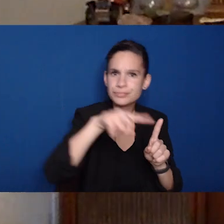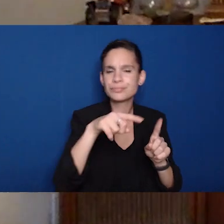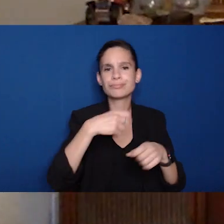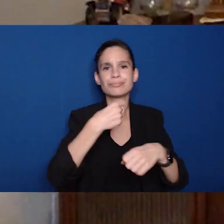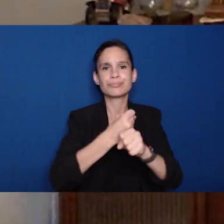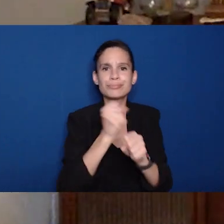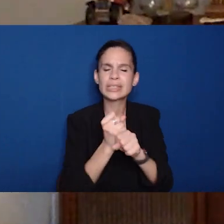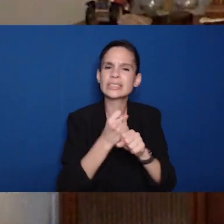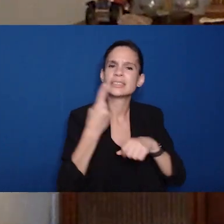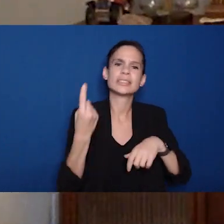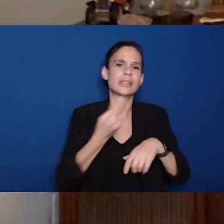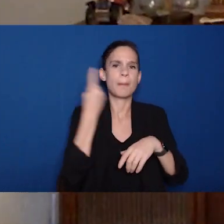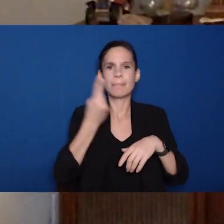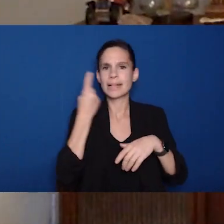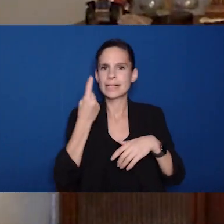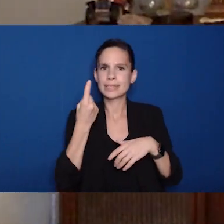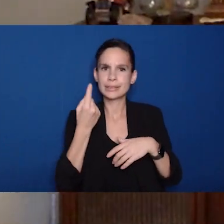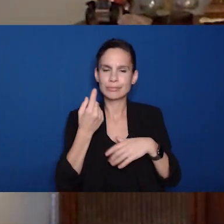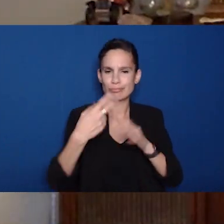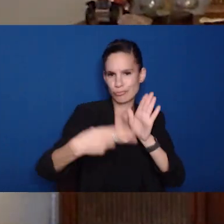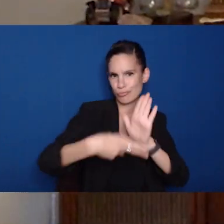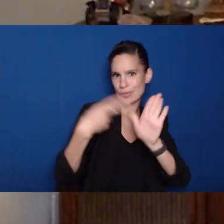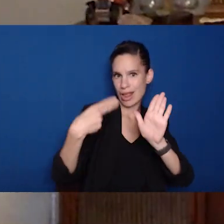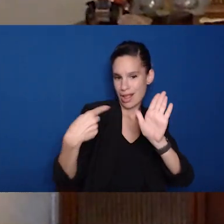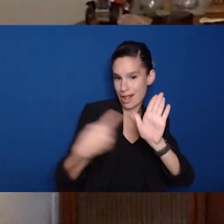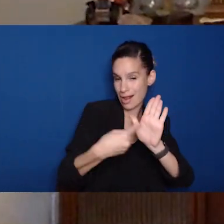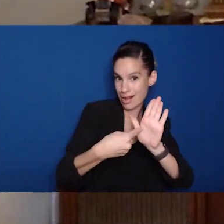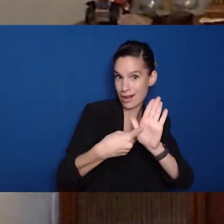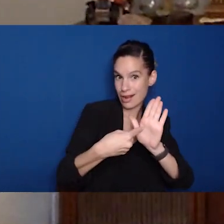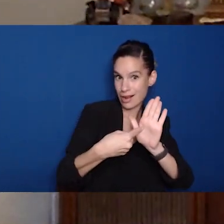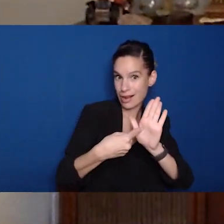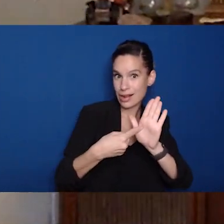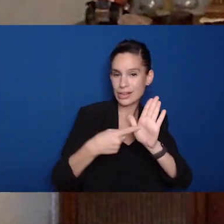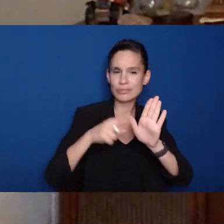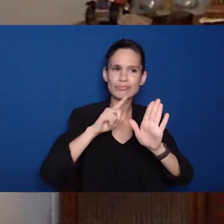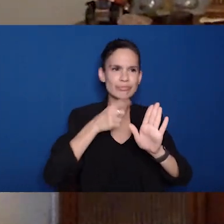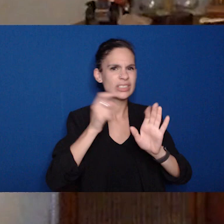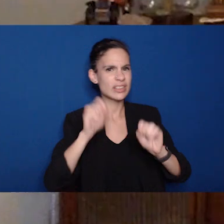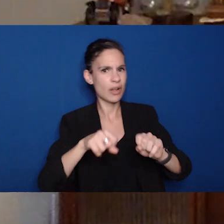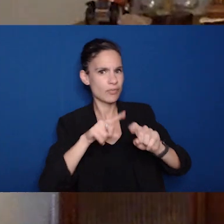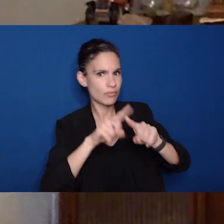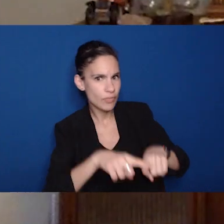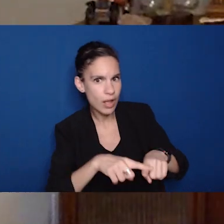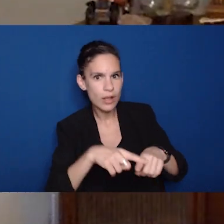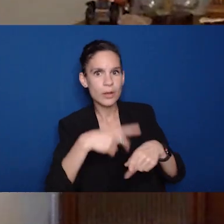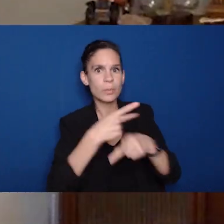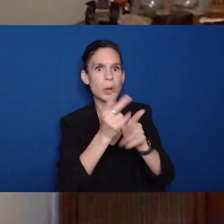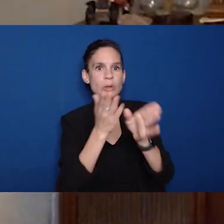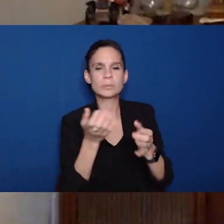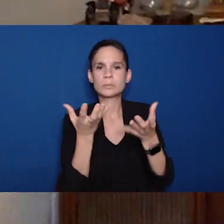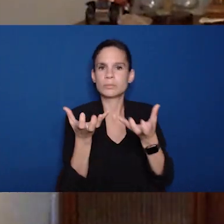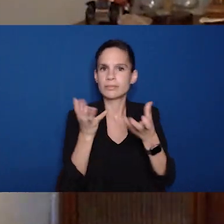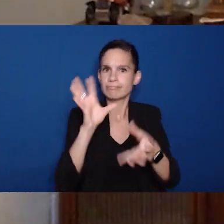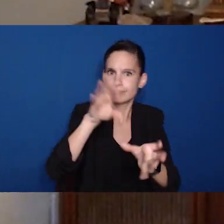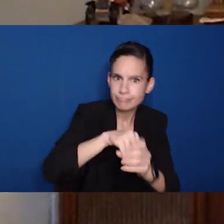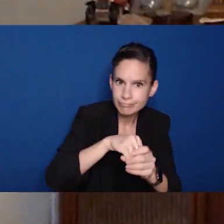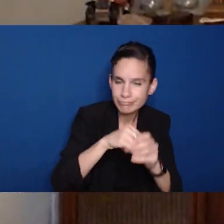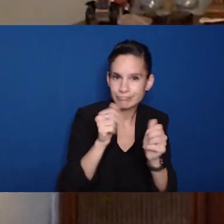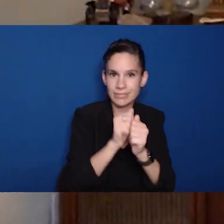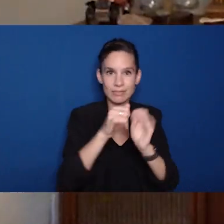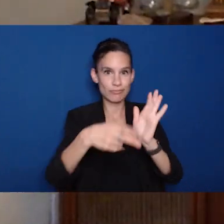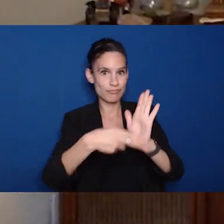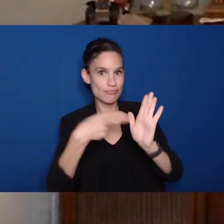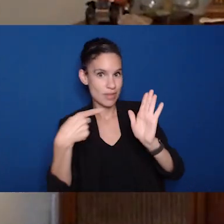brand reliance in the fact that you should want to, as a consumer, be a part of that person's